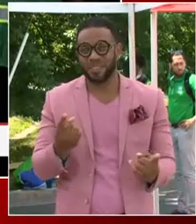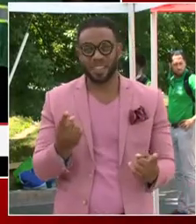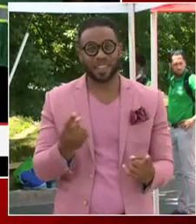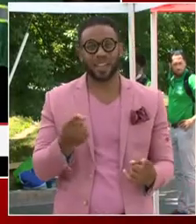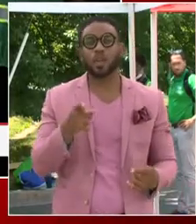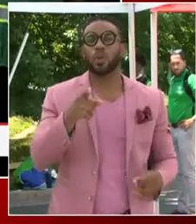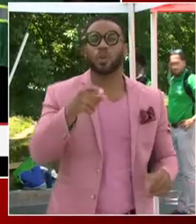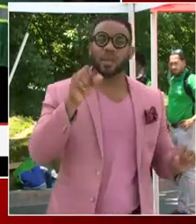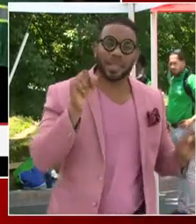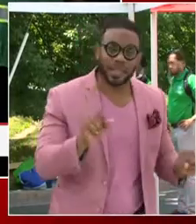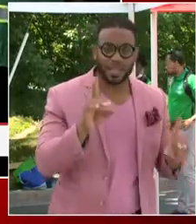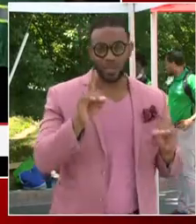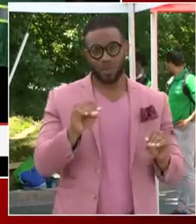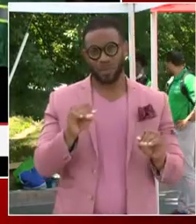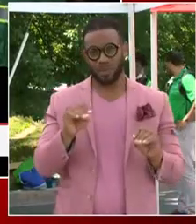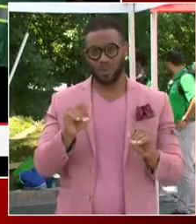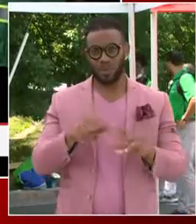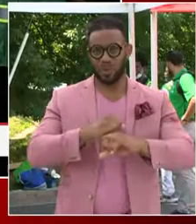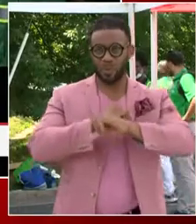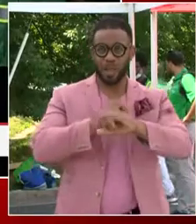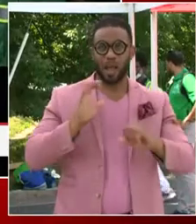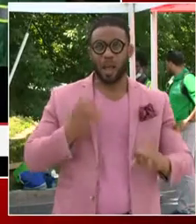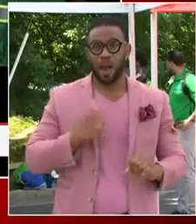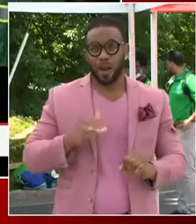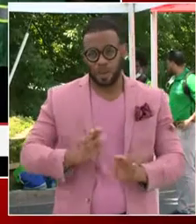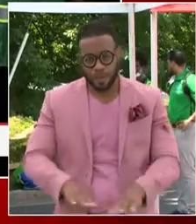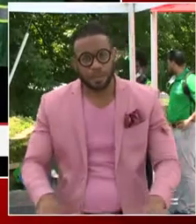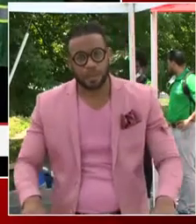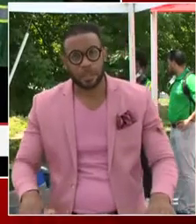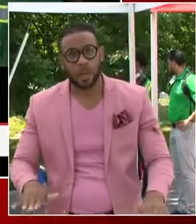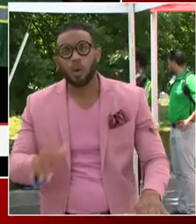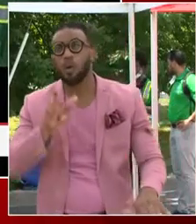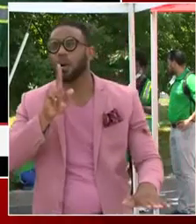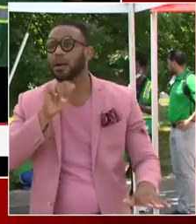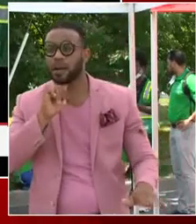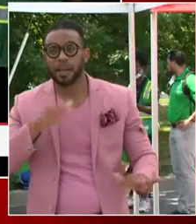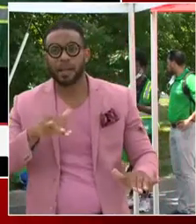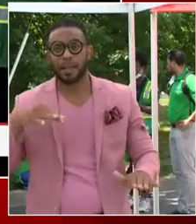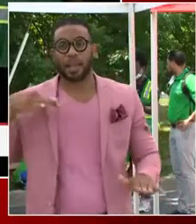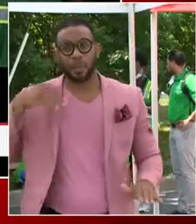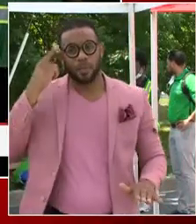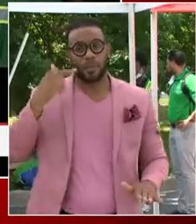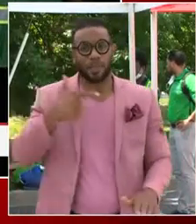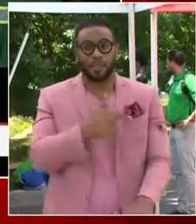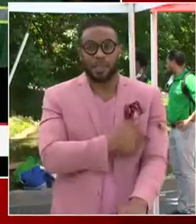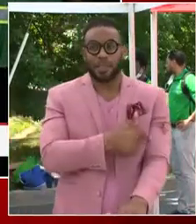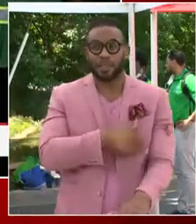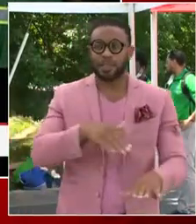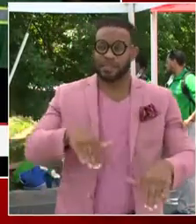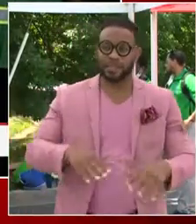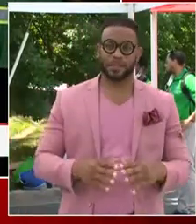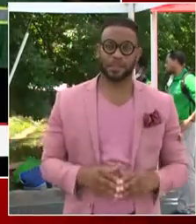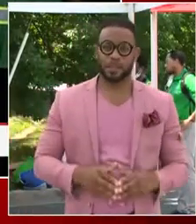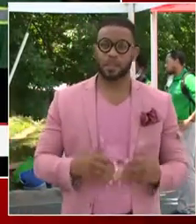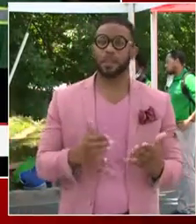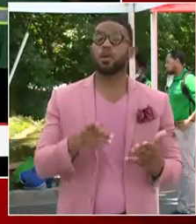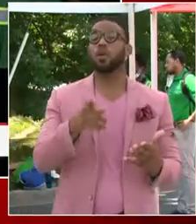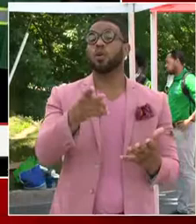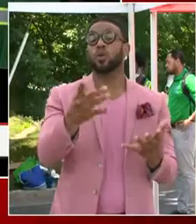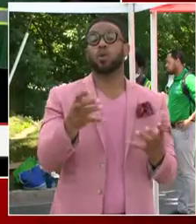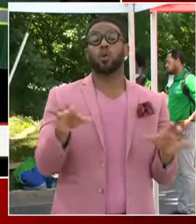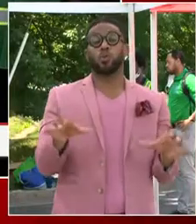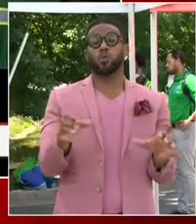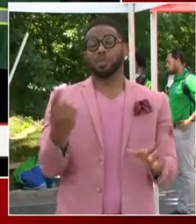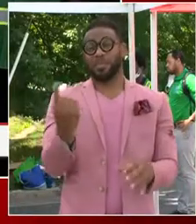that you can do to protect our little ones who aren't eligible for the vaccine yet. So you want to